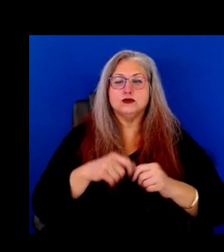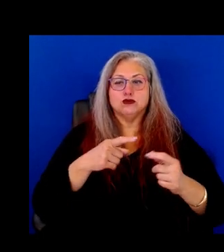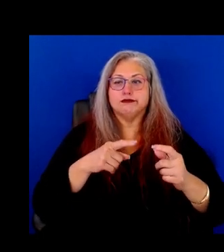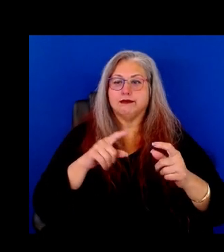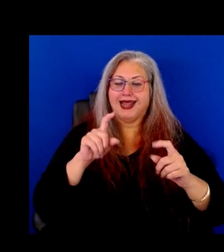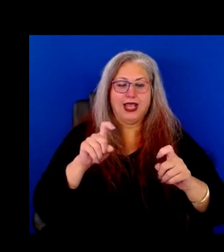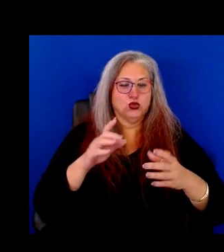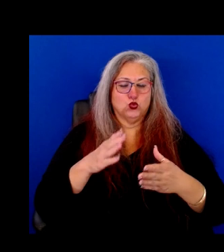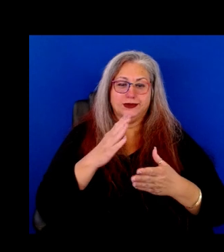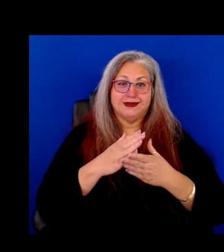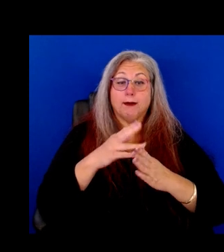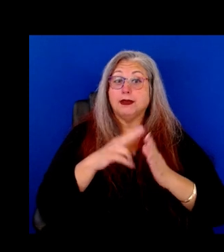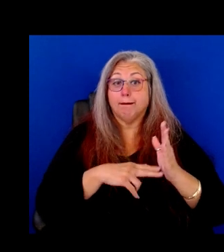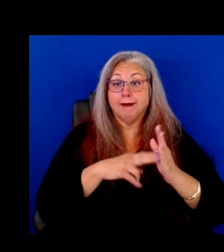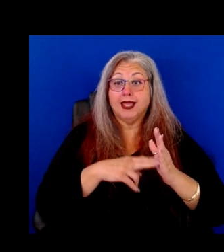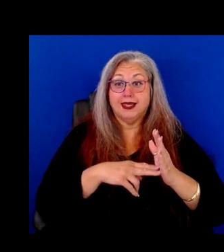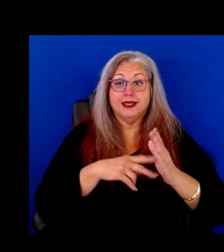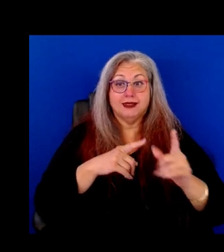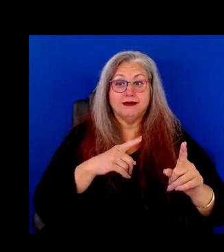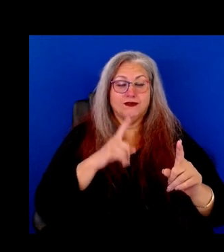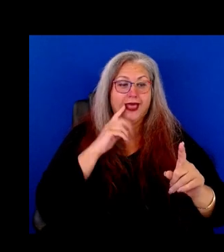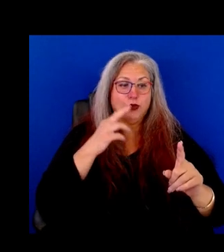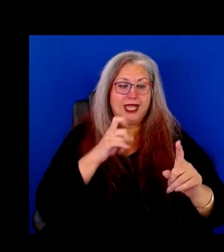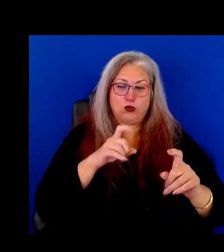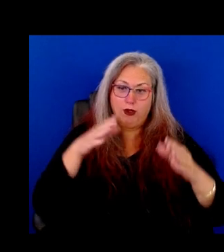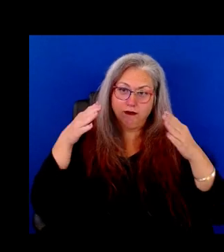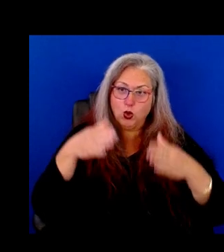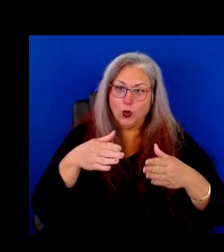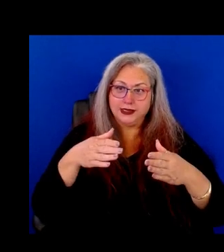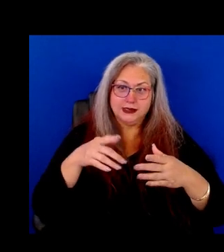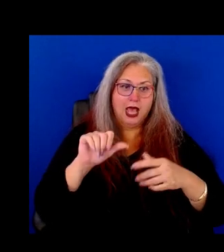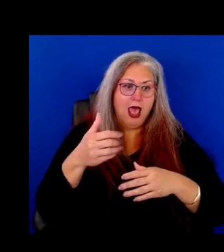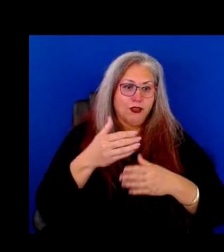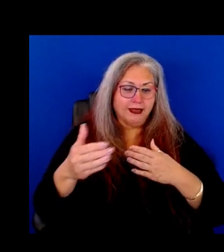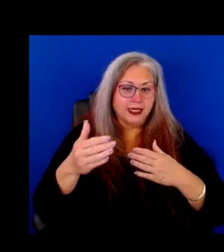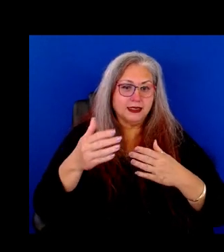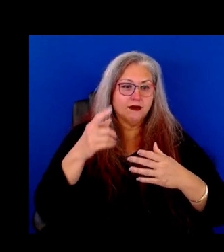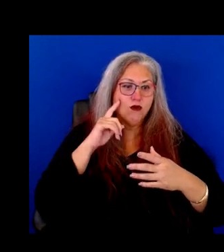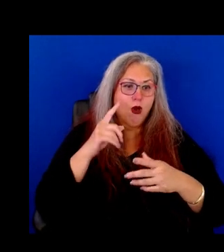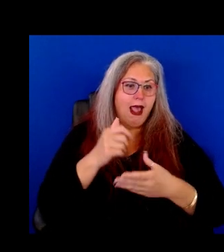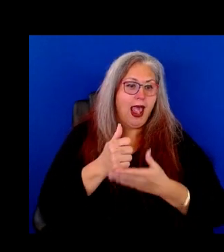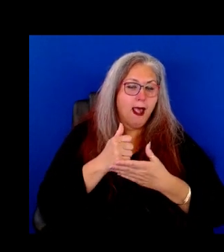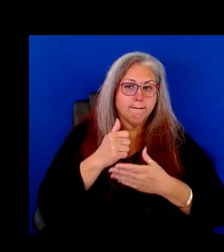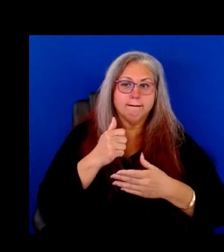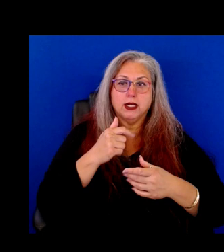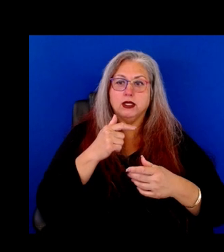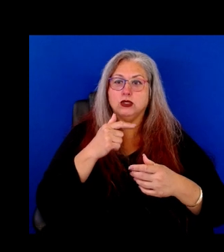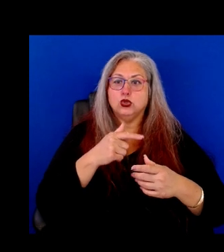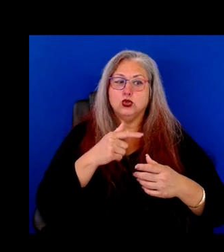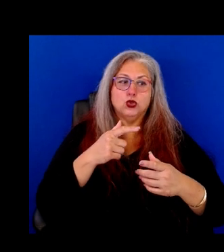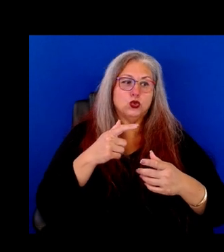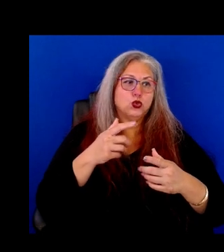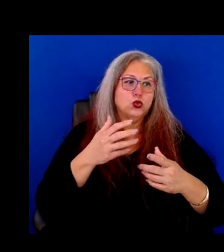she had to stop painting for that purpose and focus on other things that would help her